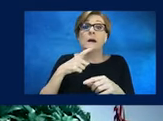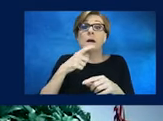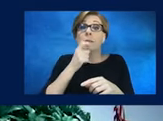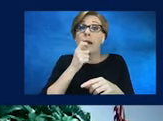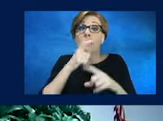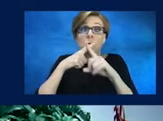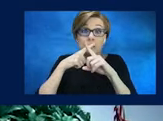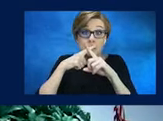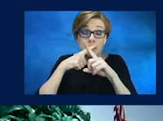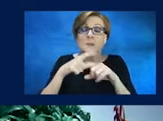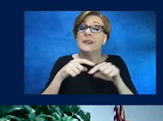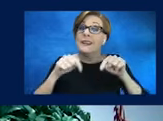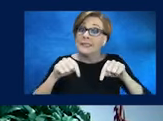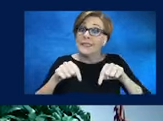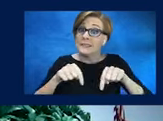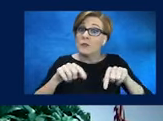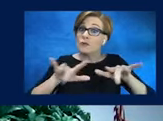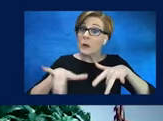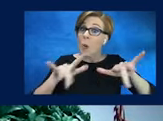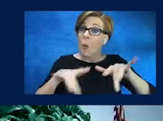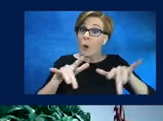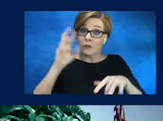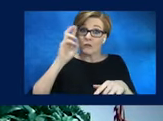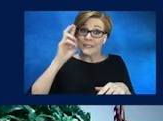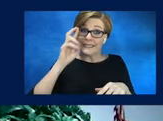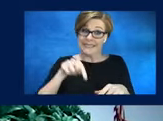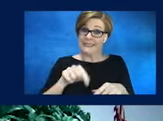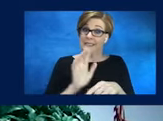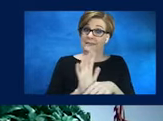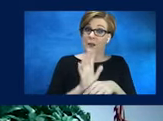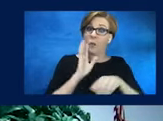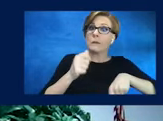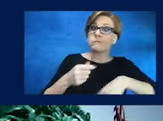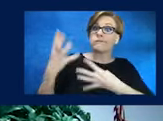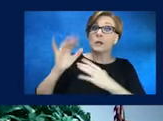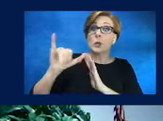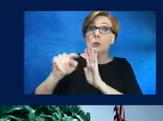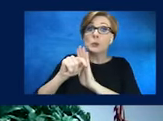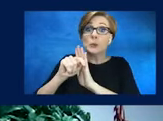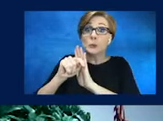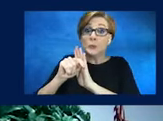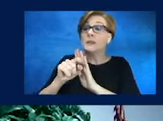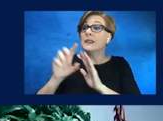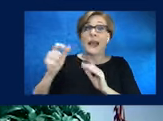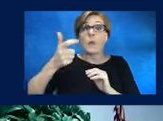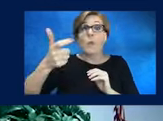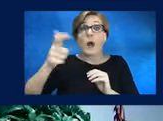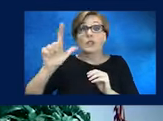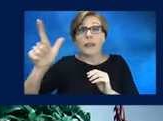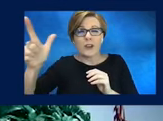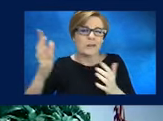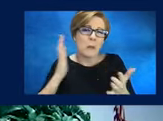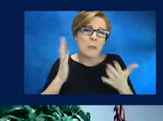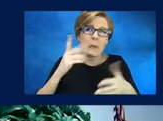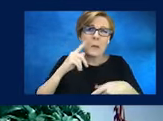are recording this because we want to upload this video to YouTube for future viewing later on, in about a week from